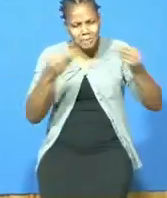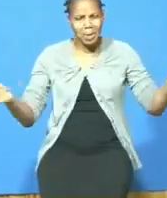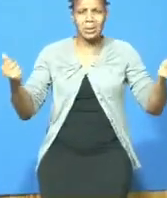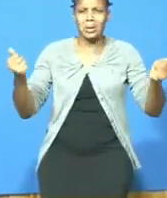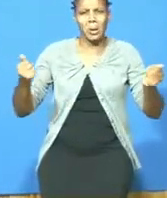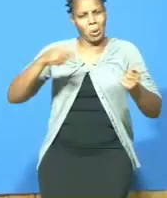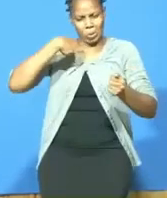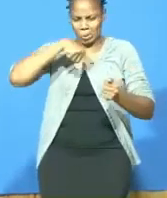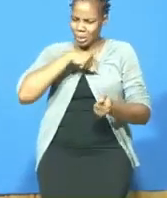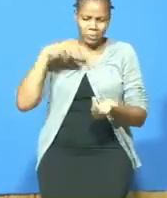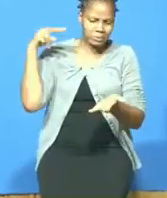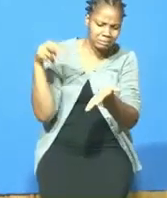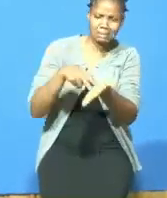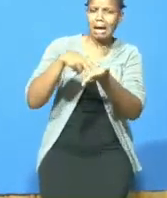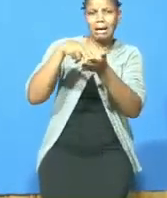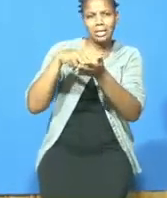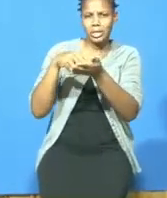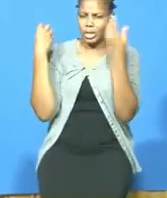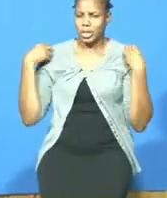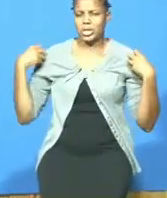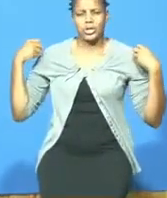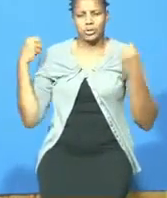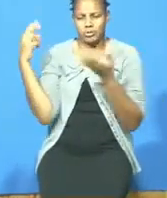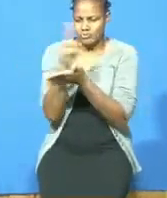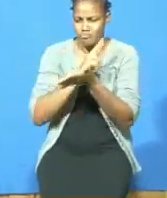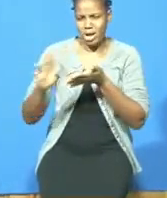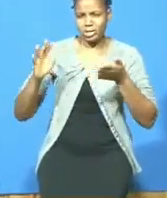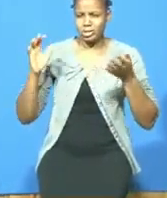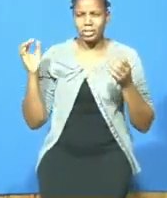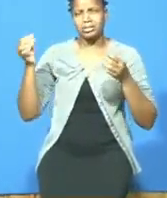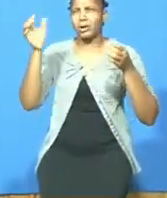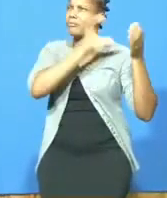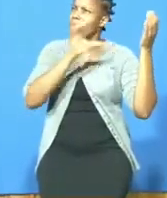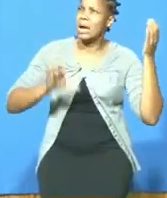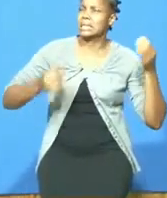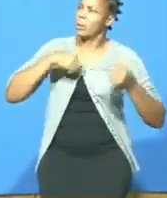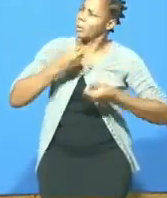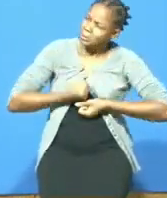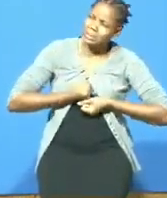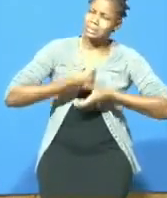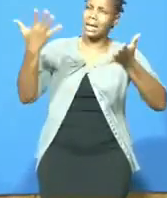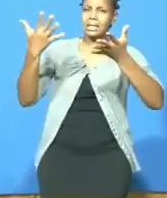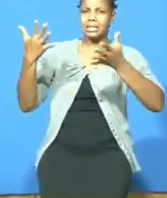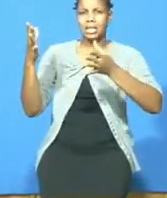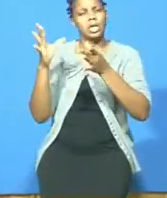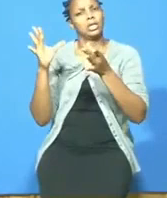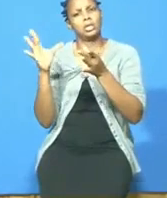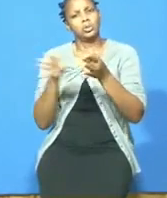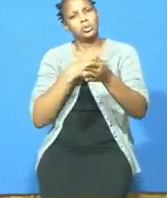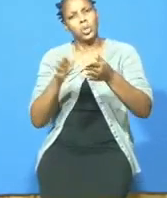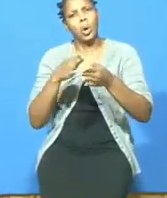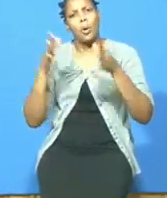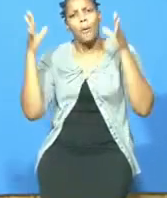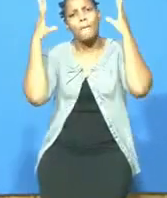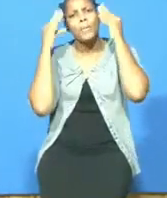stand in the righteousness of Christ. We are going to sing the song of Moses and the Lamb,